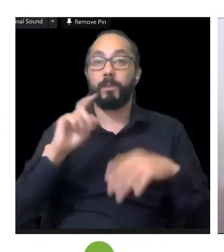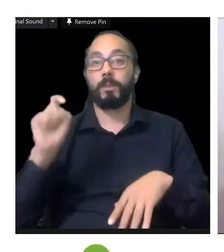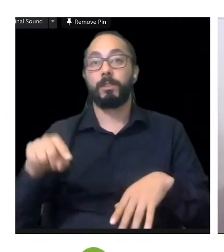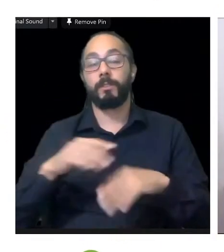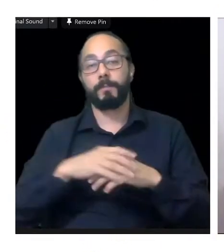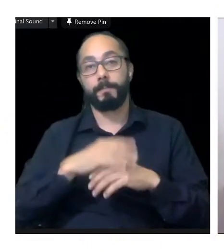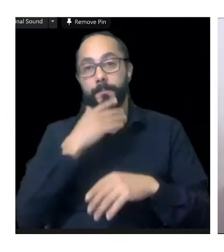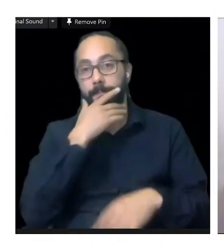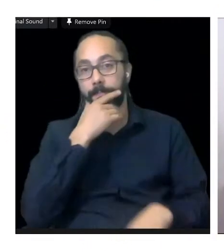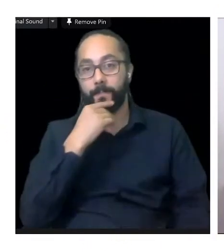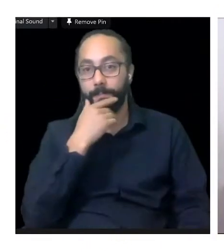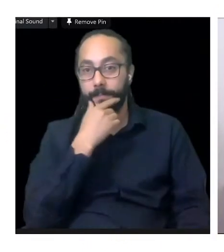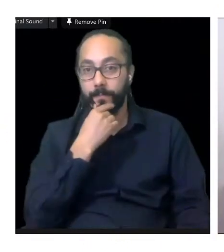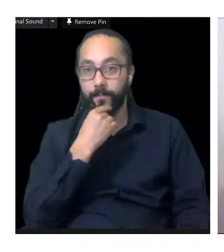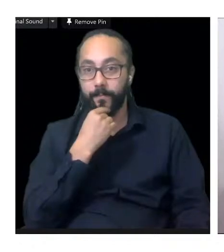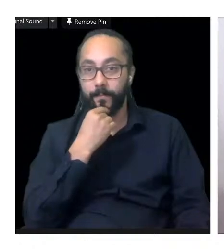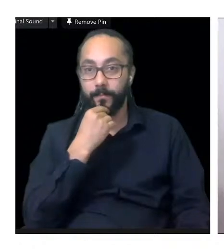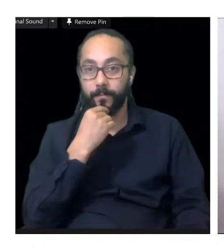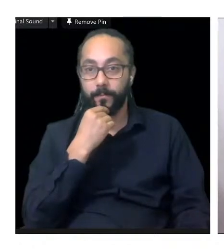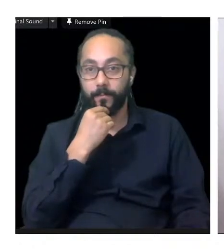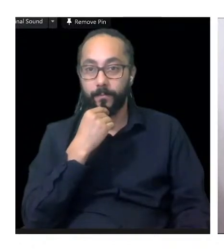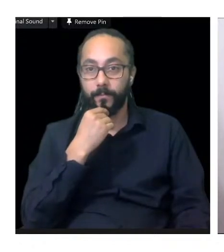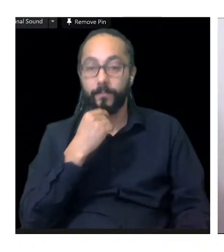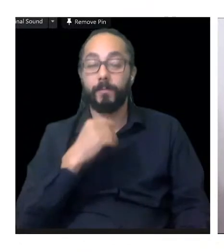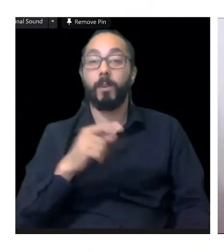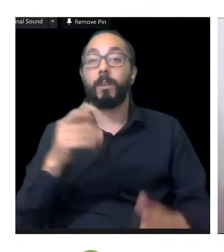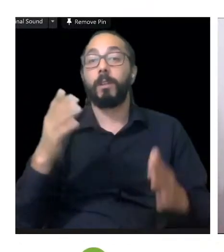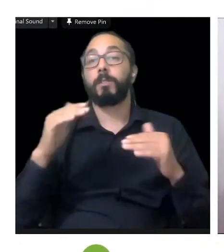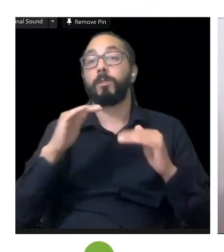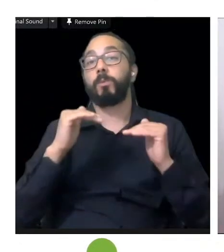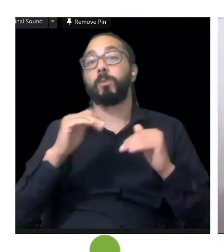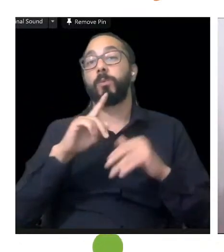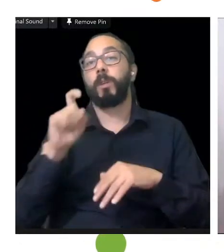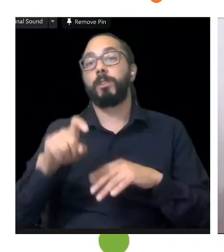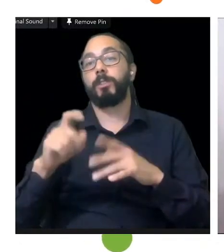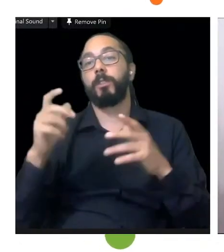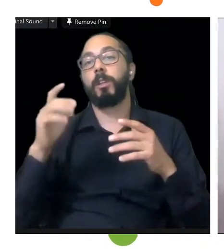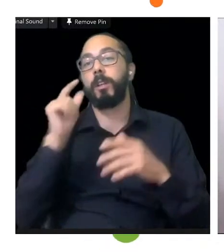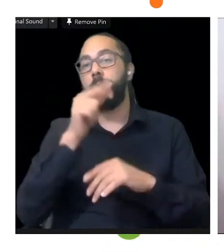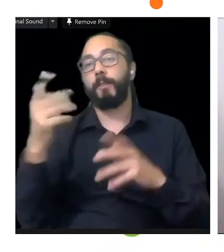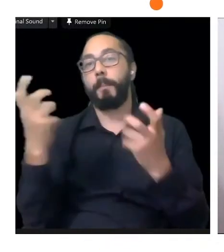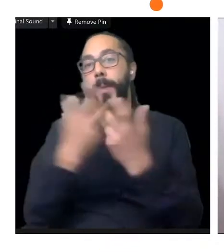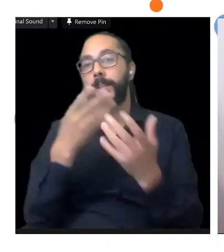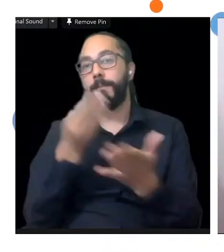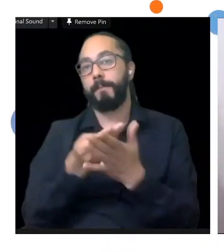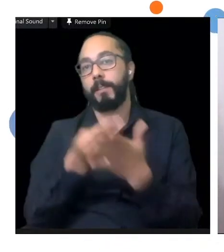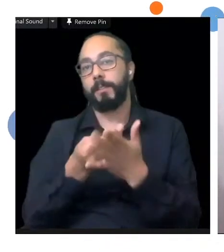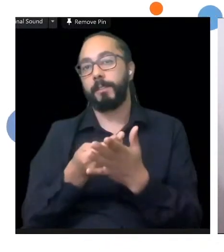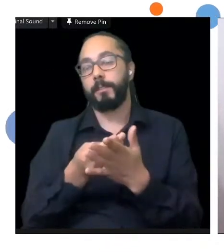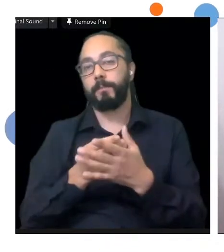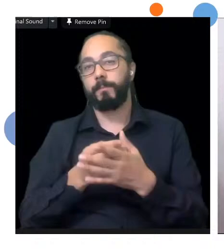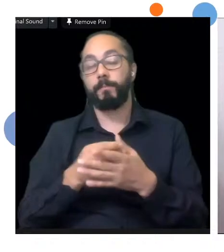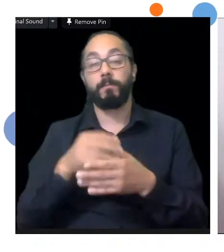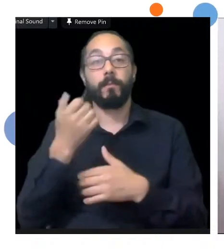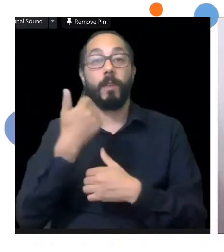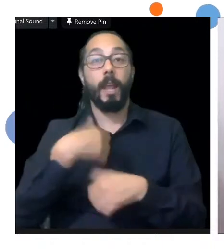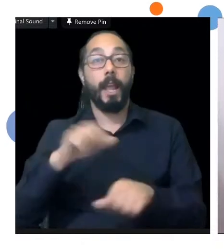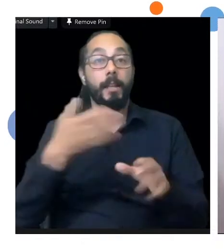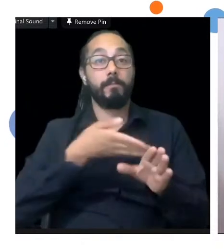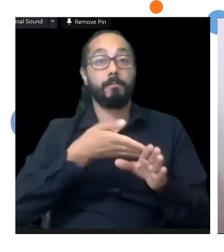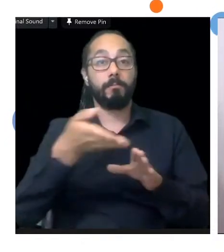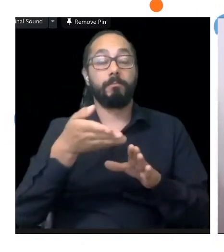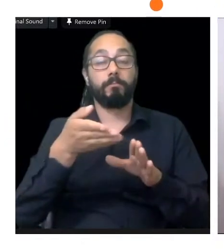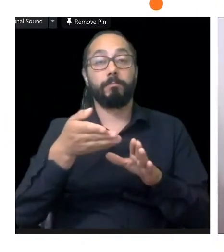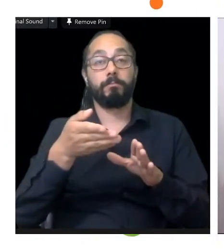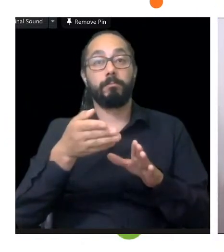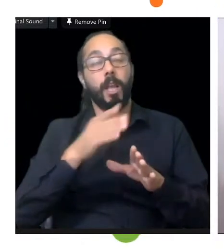next question is concerning government matching funds. So the question is, have any jurisdictions advocated to the governments for perhaps matching